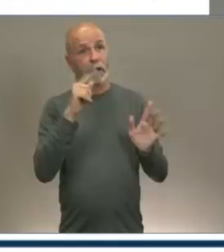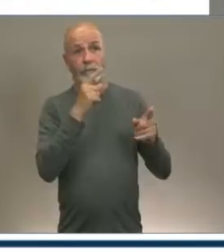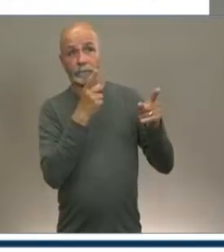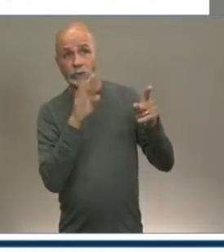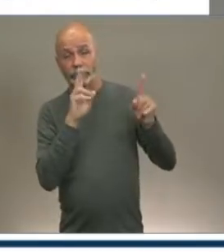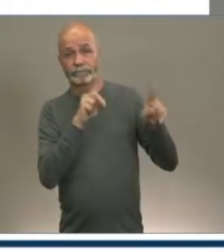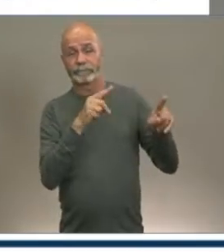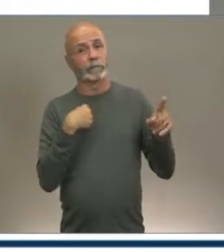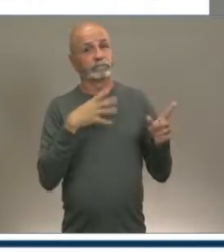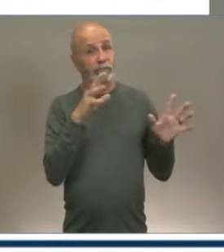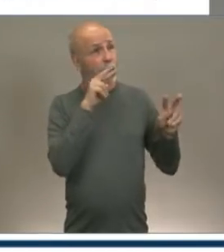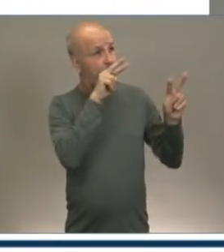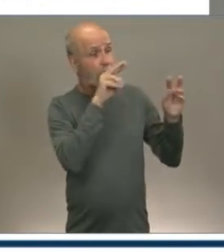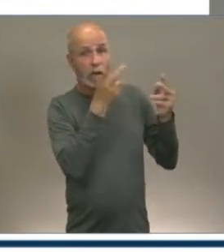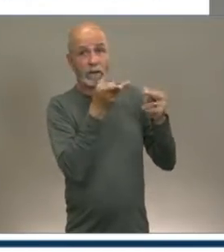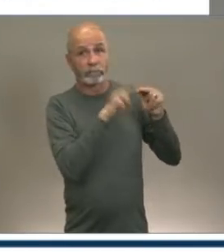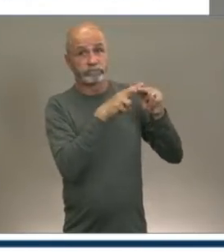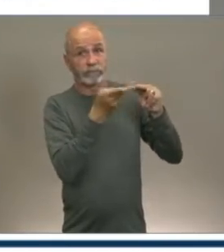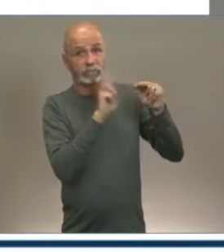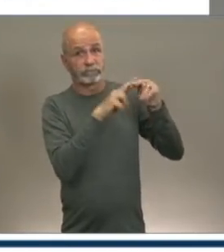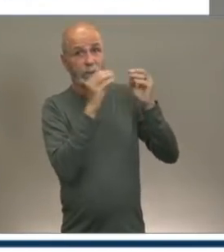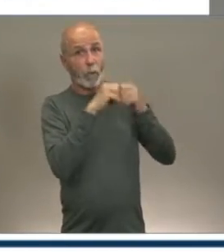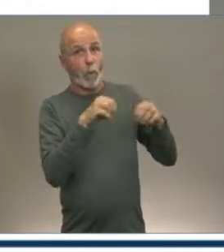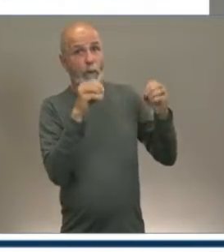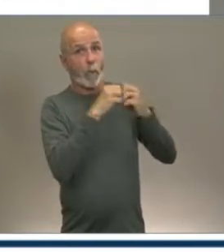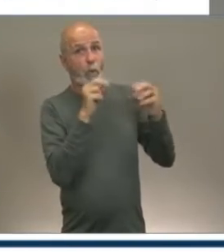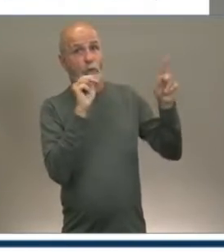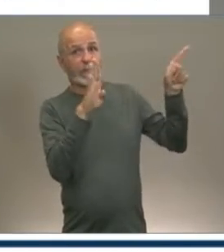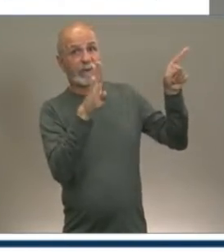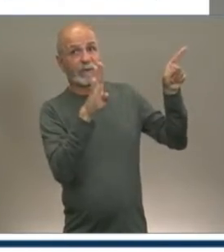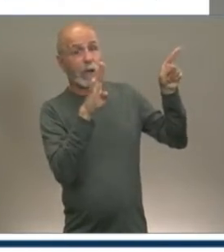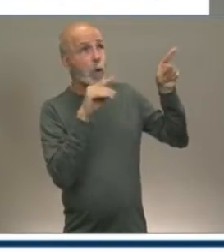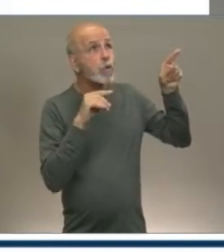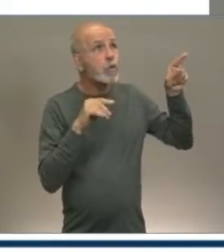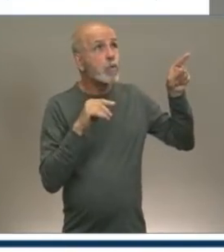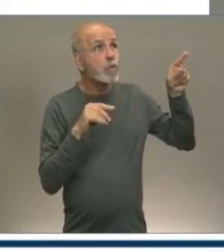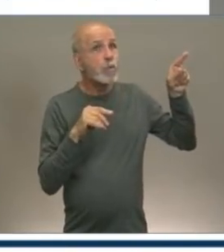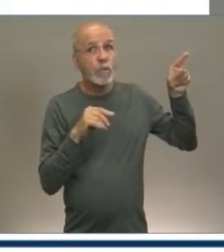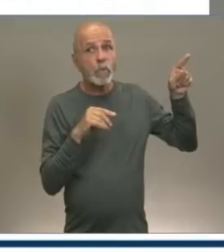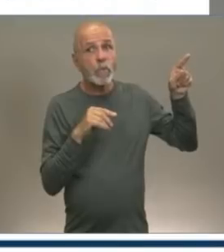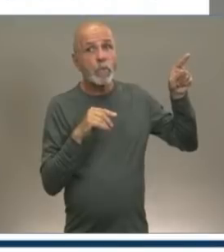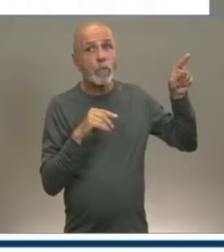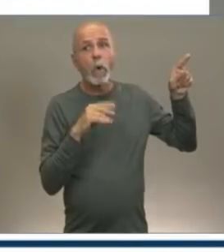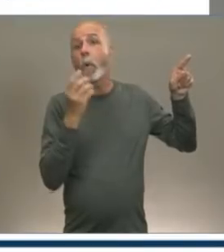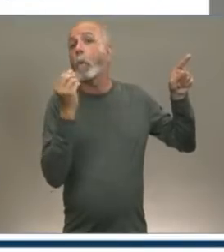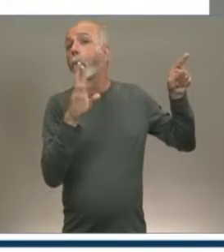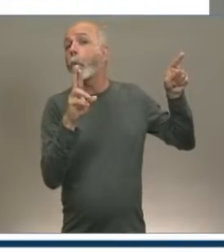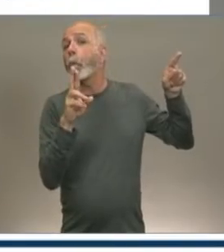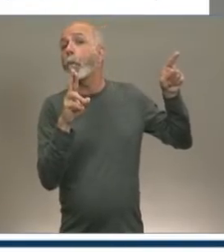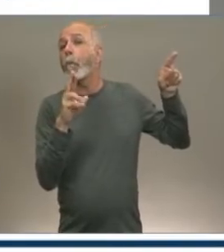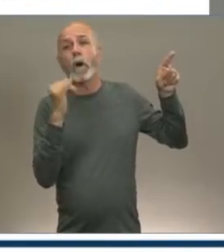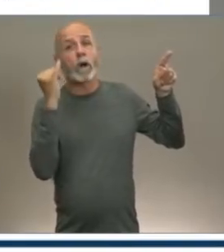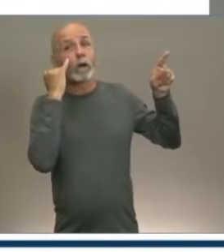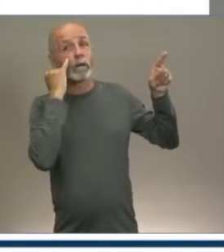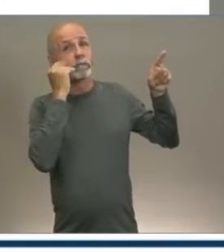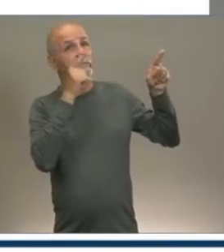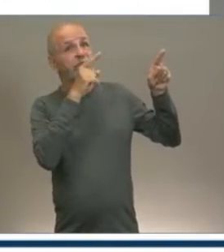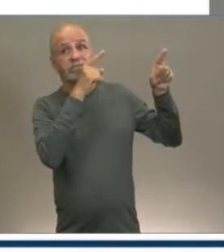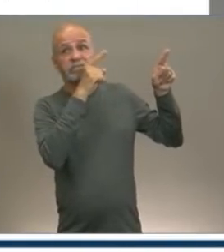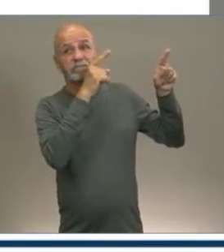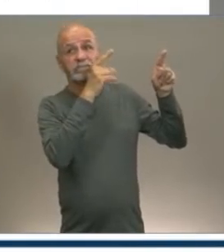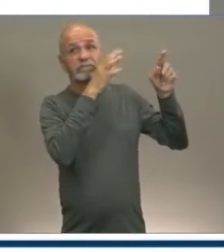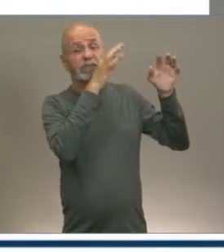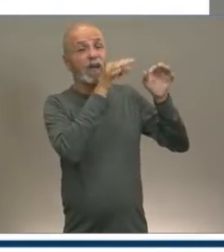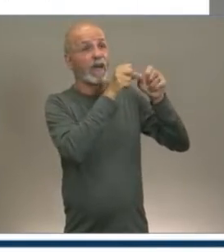numbers, outbreaks, and especially if they've identifying that those were related to the Delta variant. So